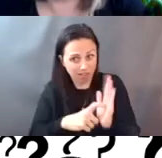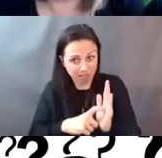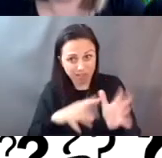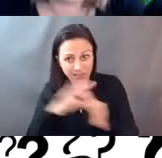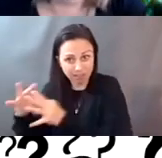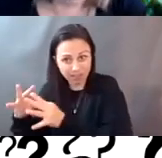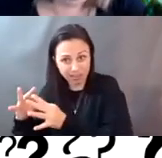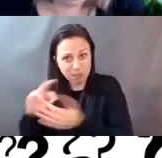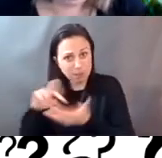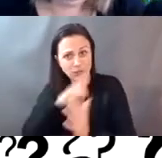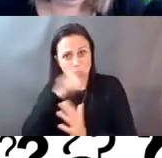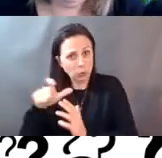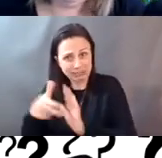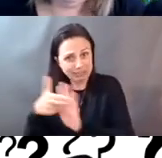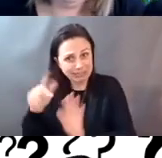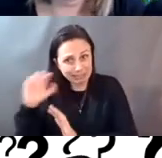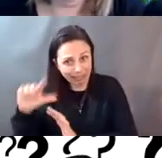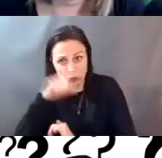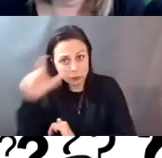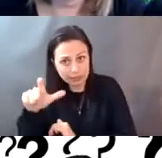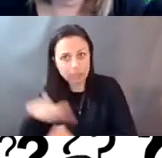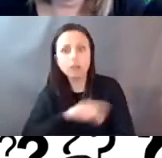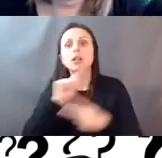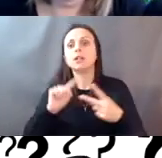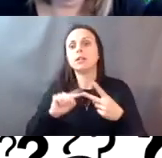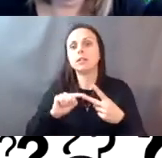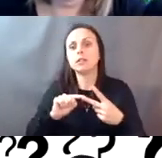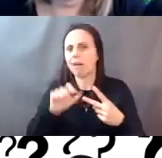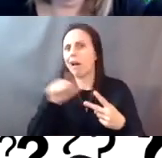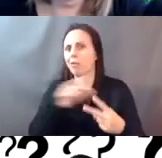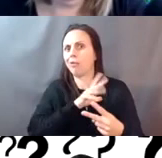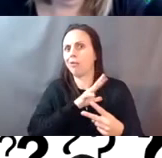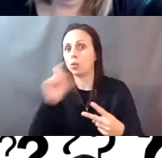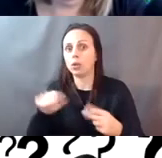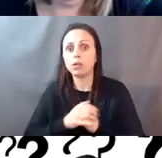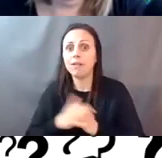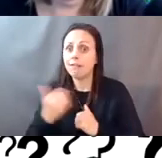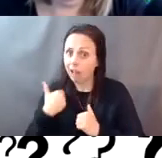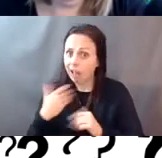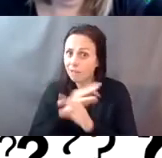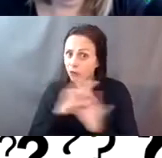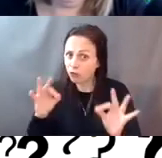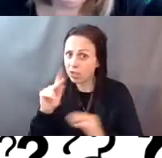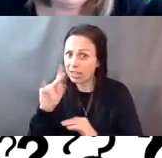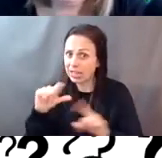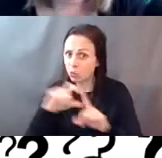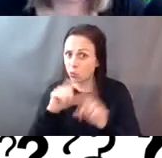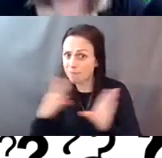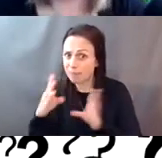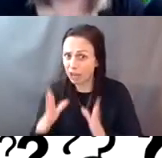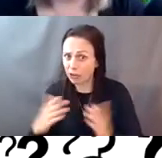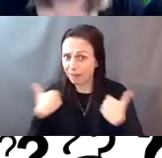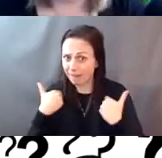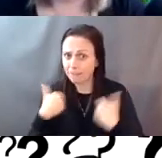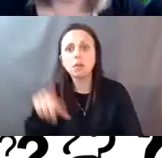to do any specific tagging, ? And then there's another great question. Is there a free keyword planner? Well, you